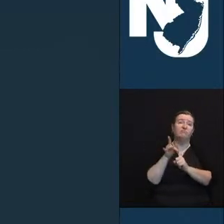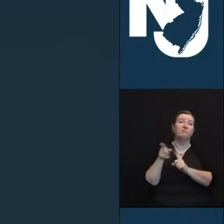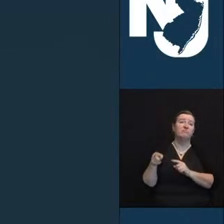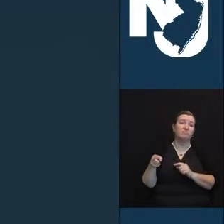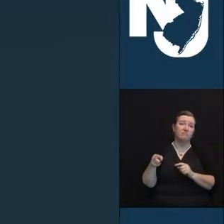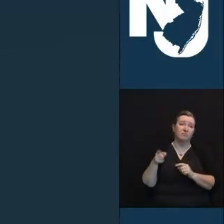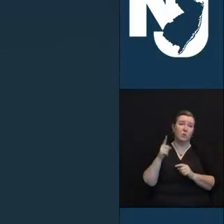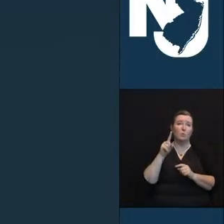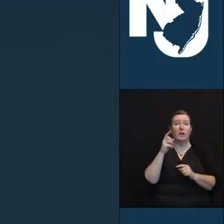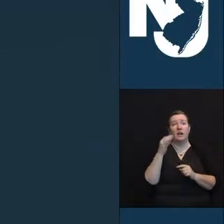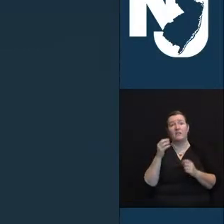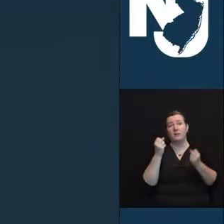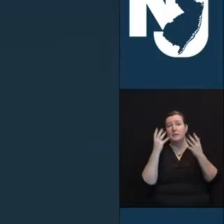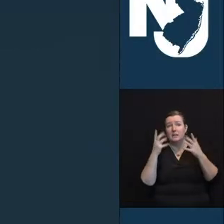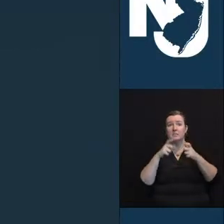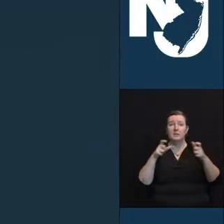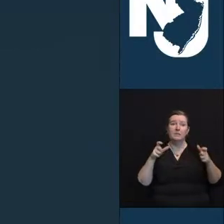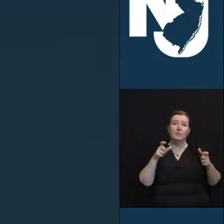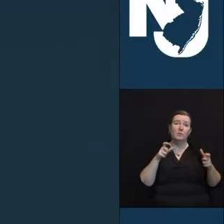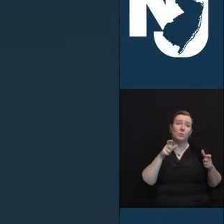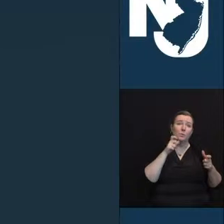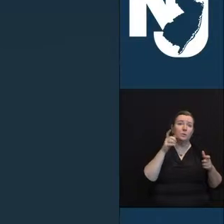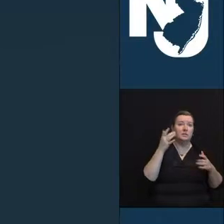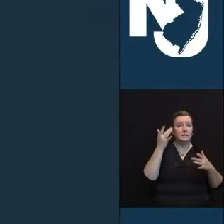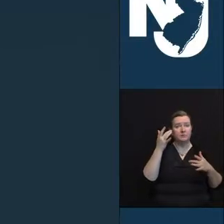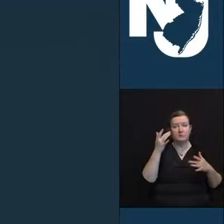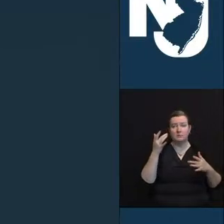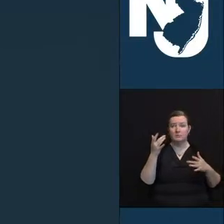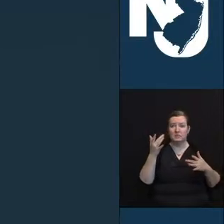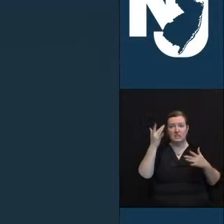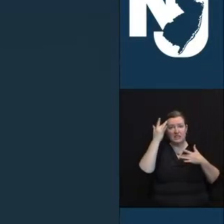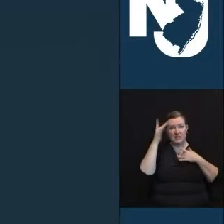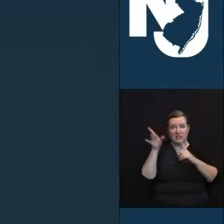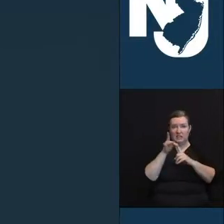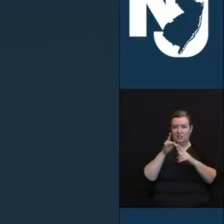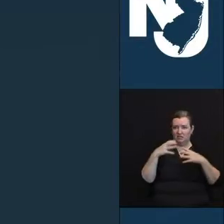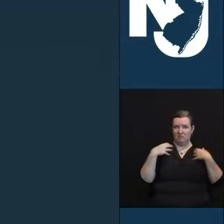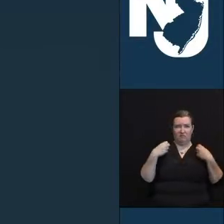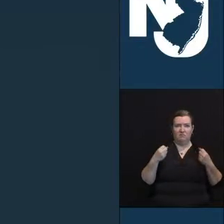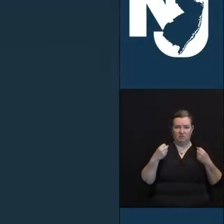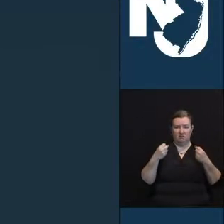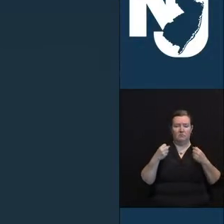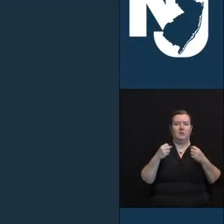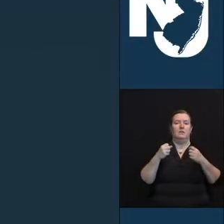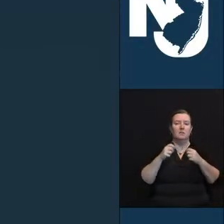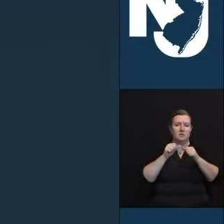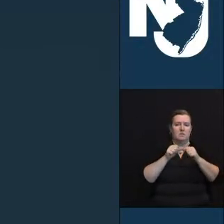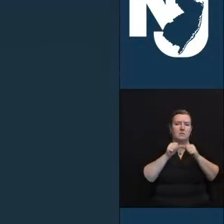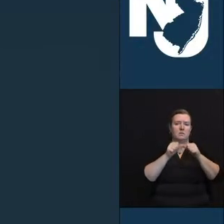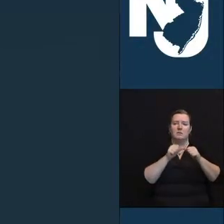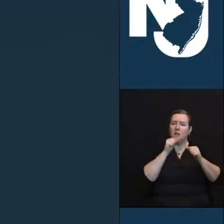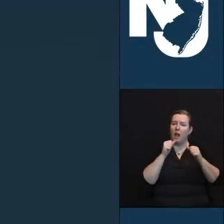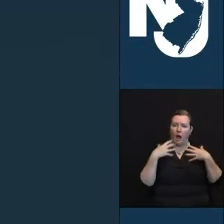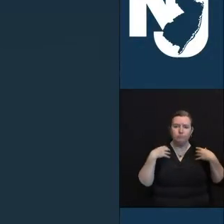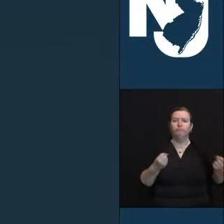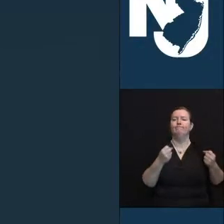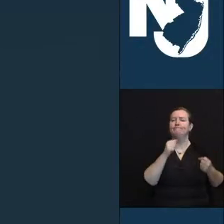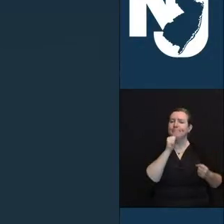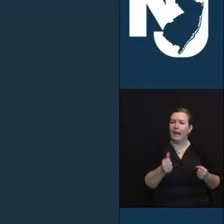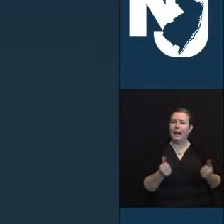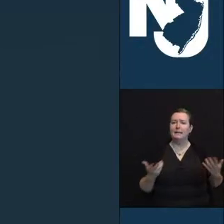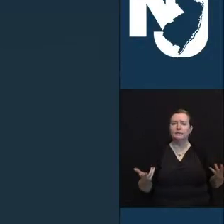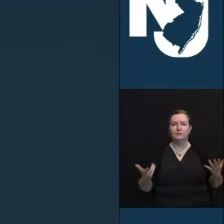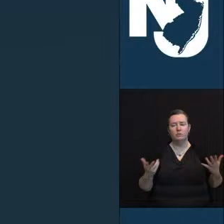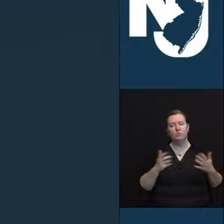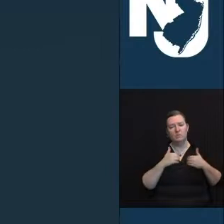long haulers in this state. And Judy and Ed, in particular, in her case, as is the case for so many, it's lung capacity that she